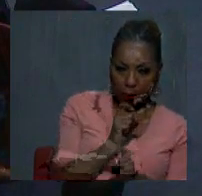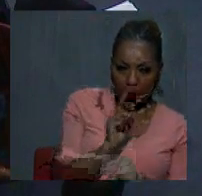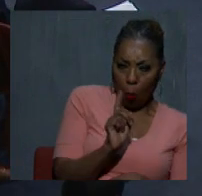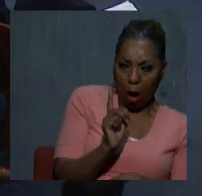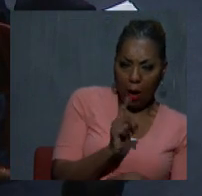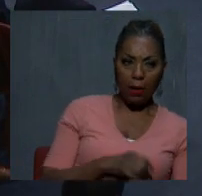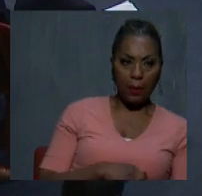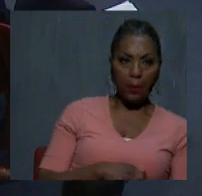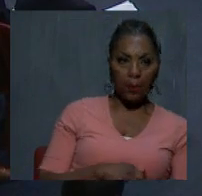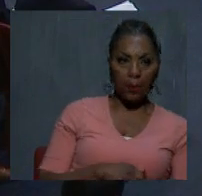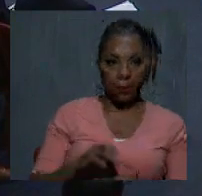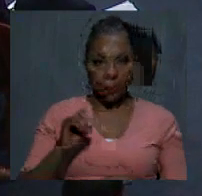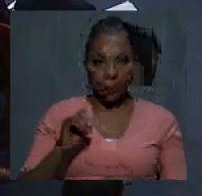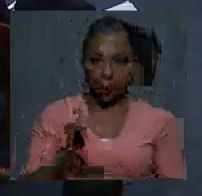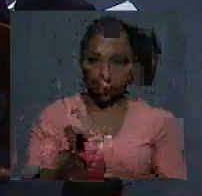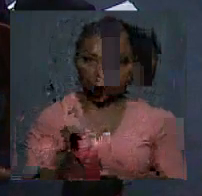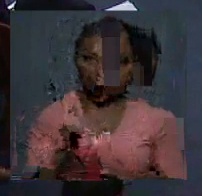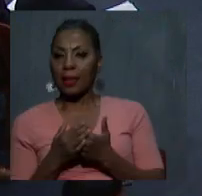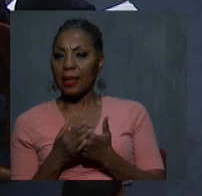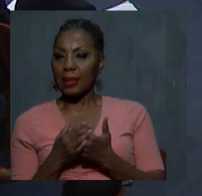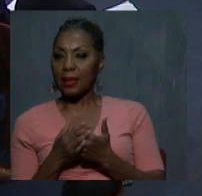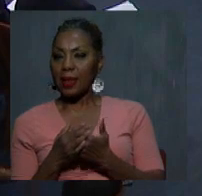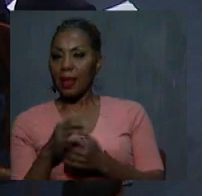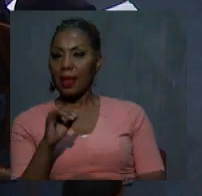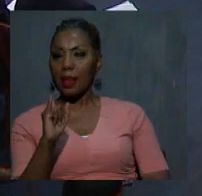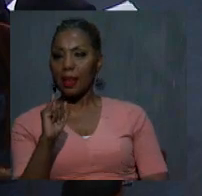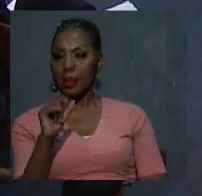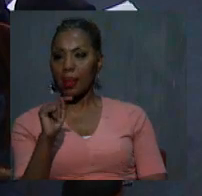It was a line in our